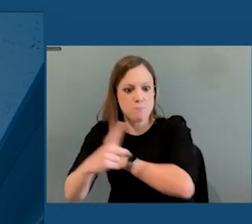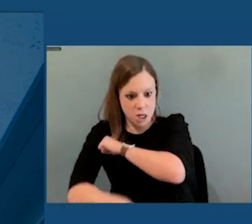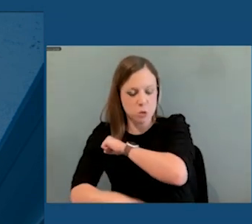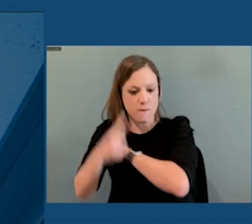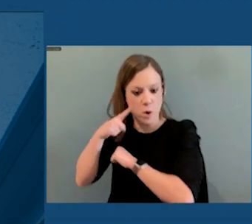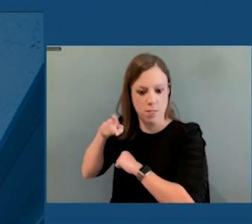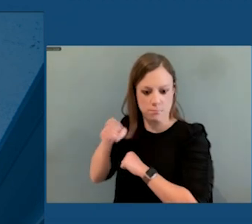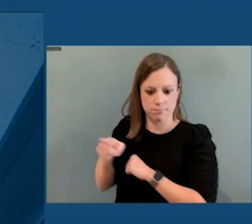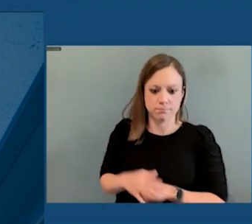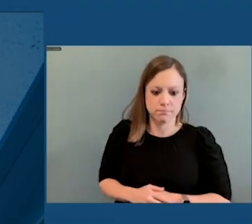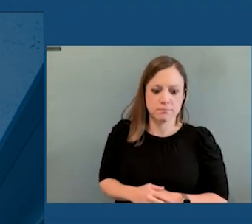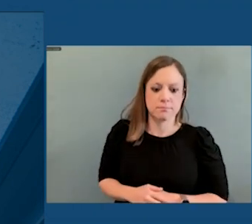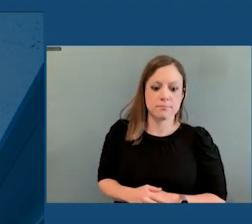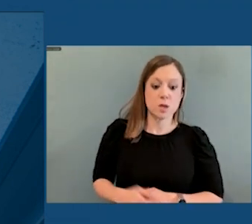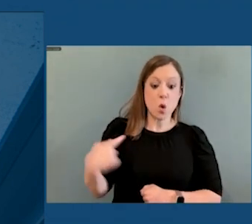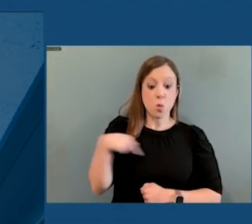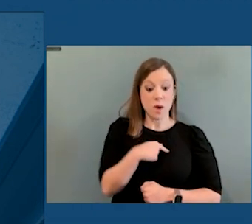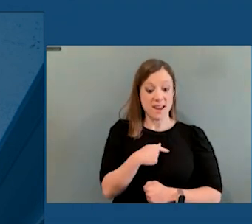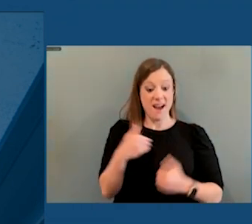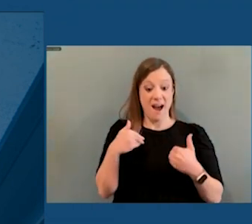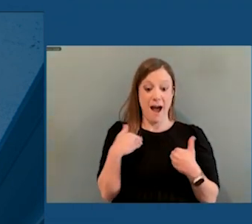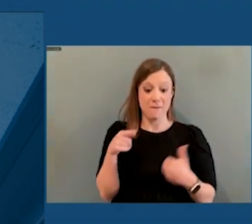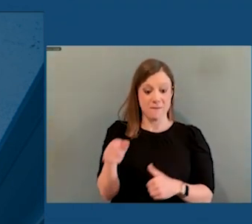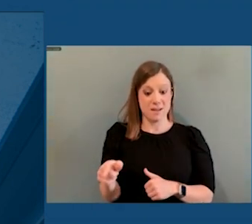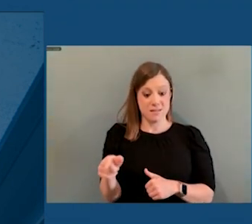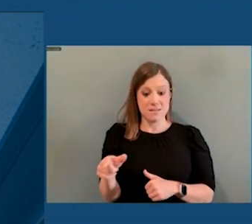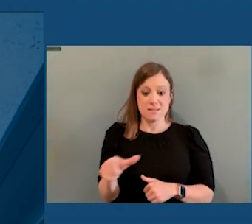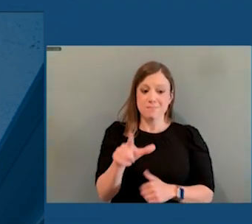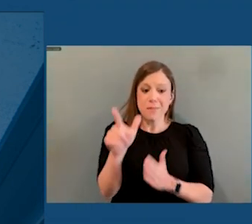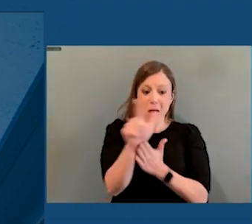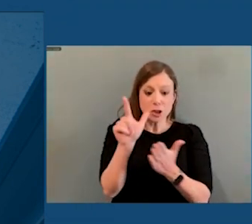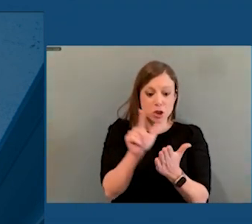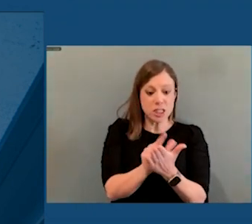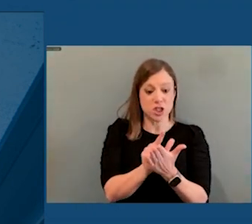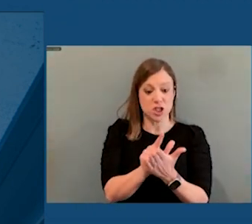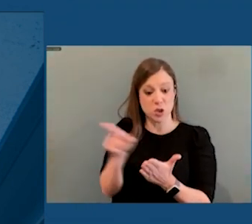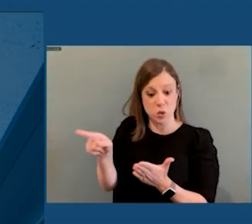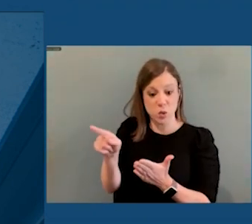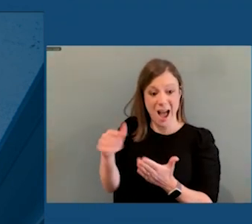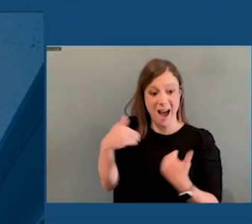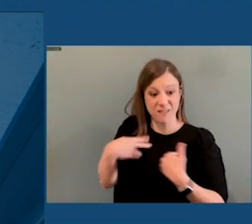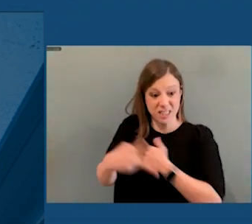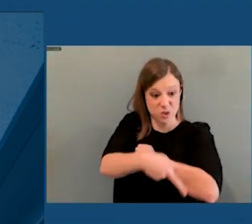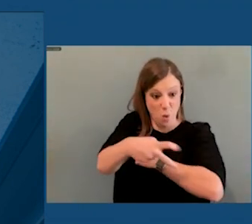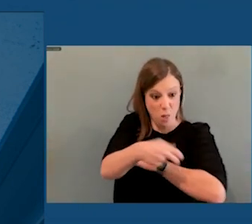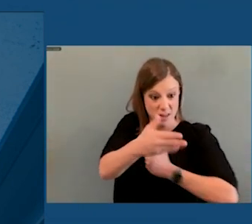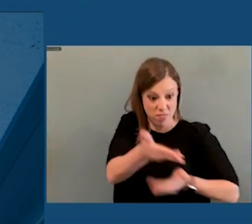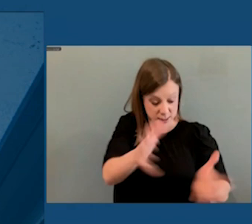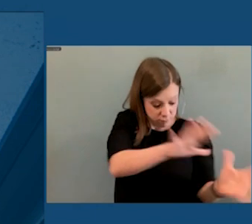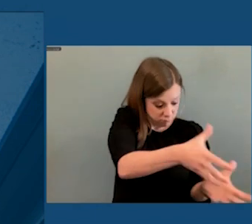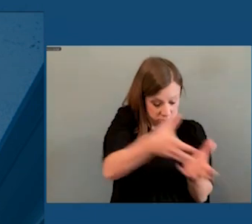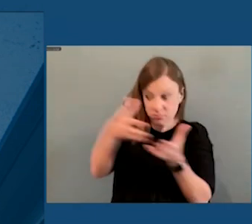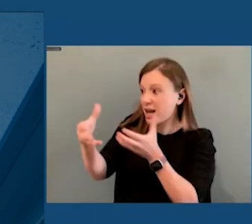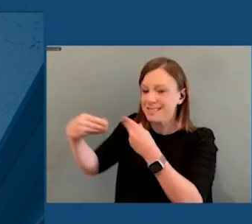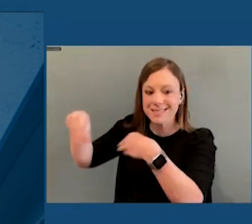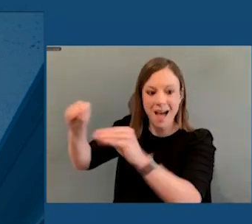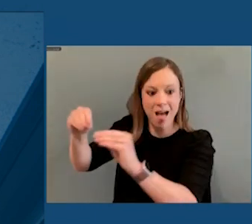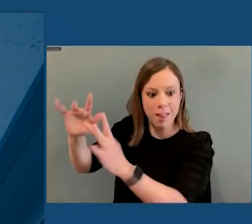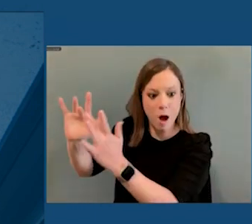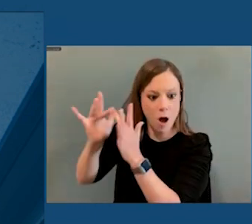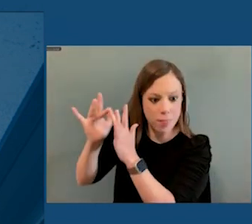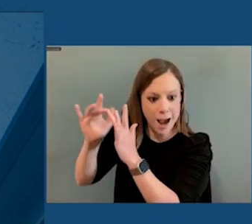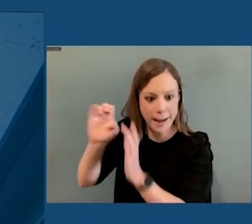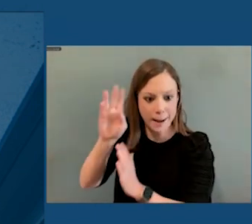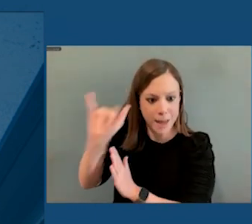the sale of stolen goods online, and allowing prosecutors to combine the value of goods stolen